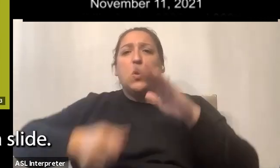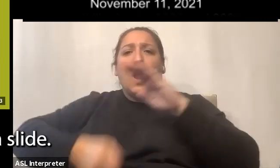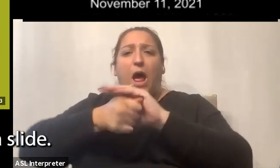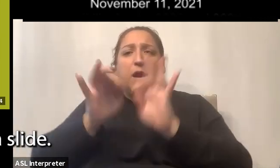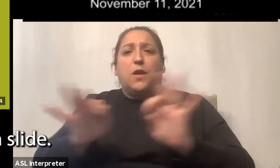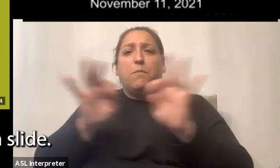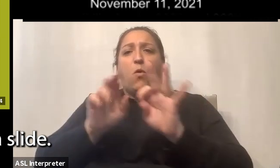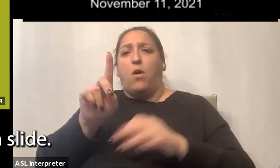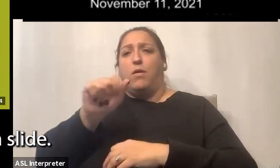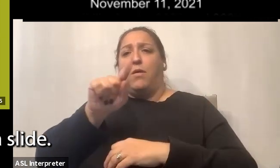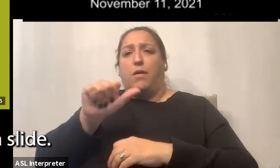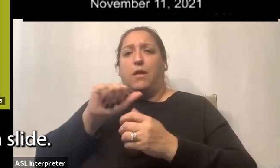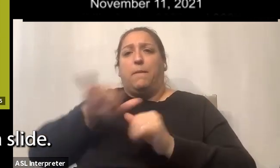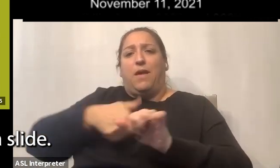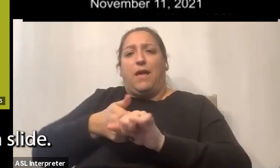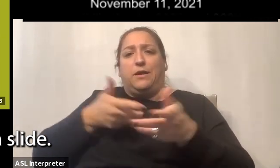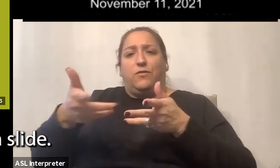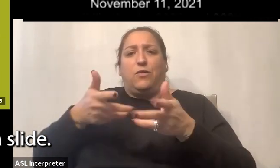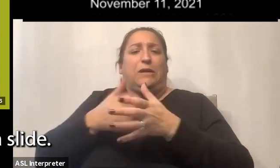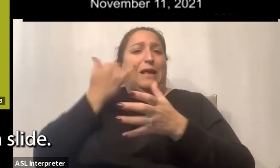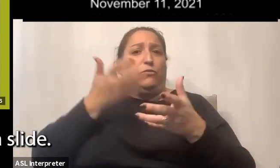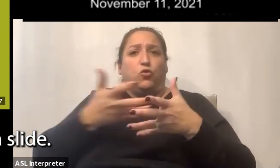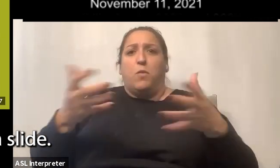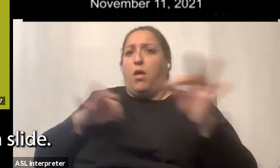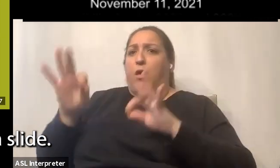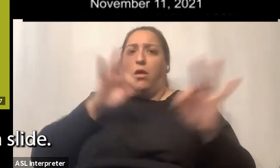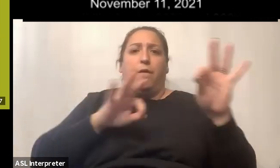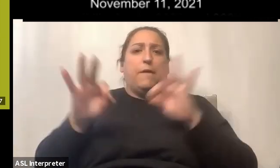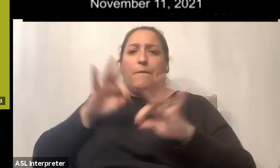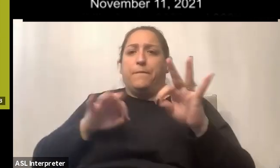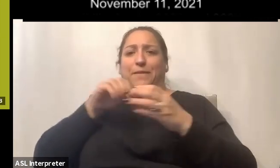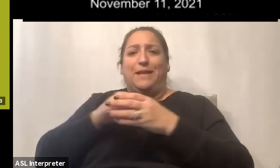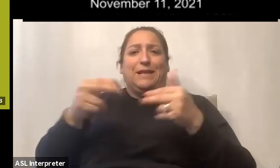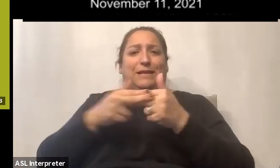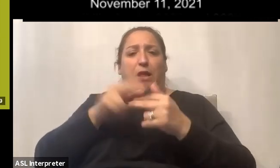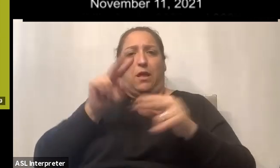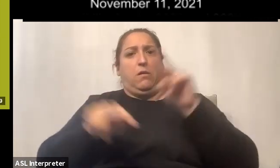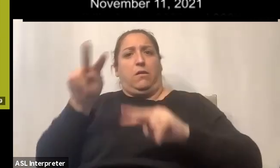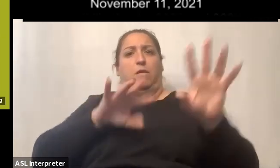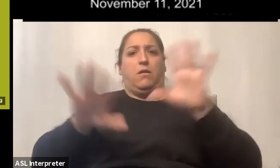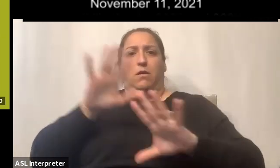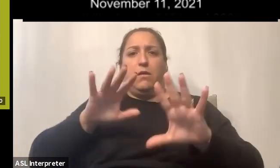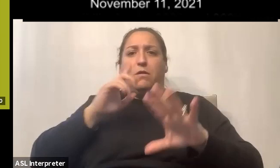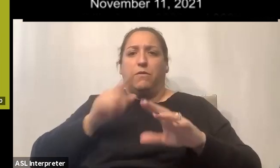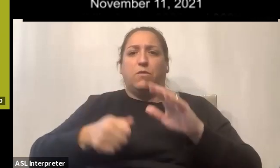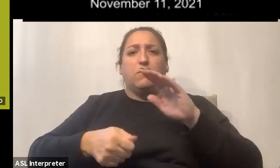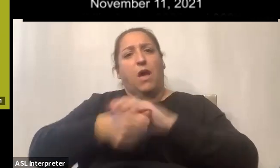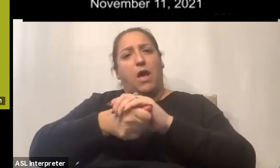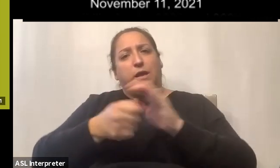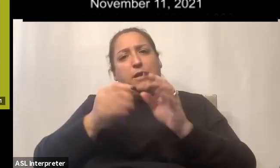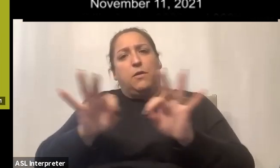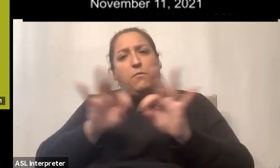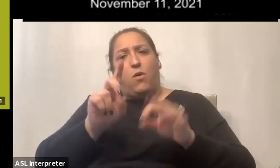data behind interactions. If there's too much going on in a slide, then if you hide the important data behind